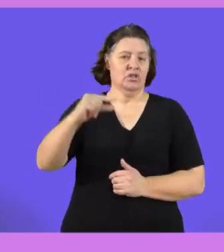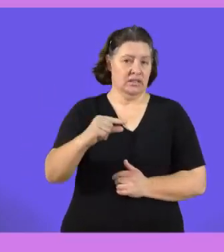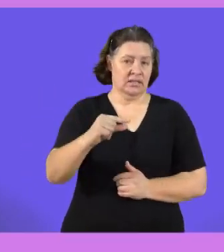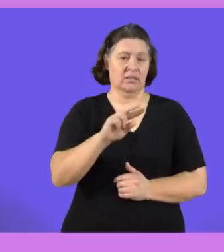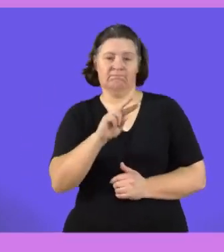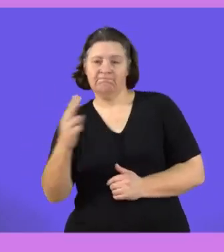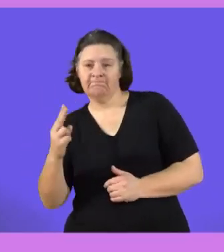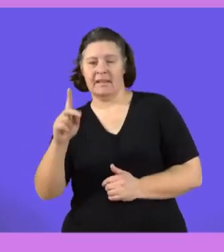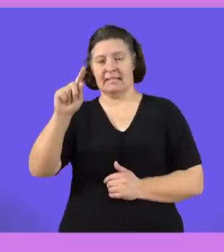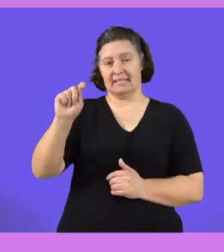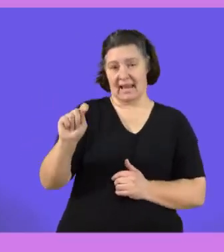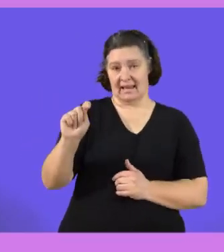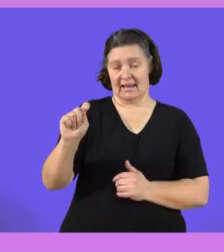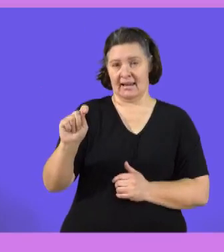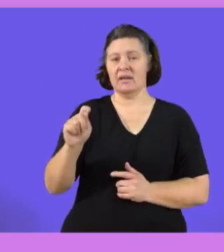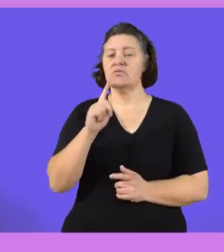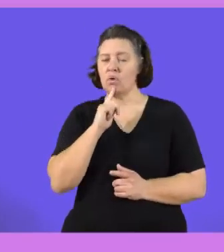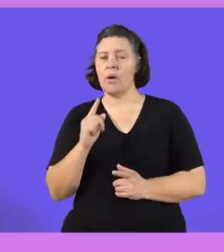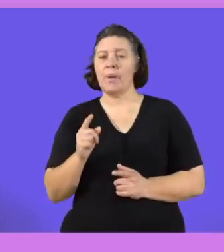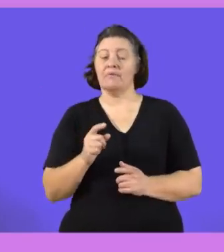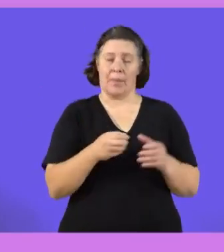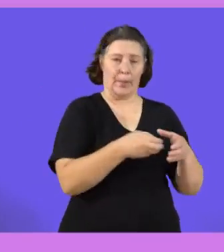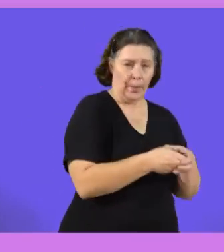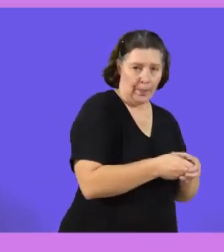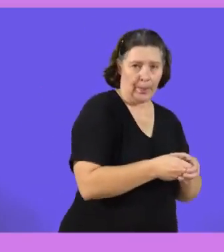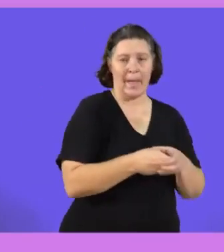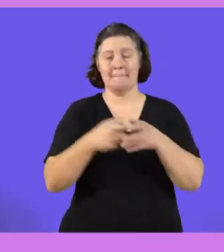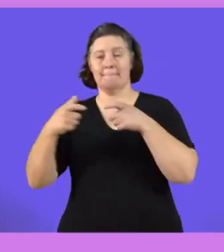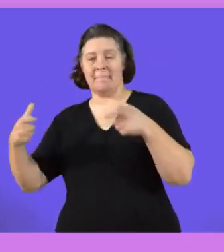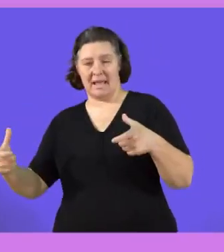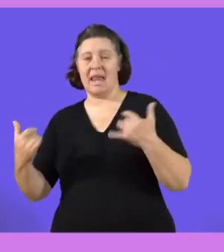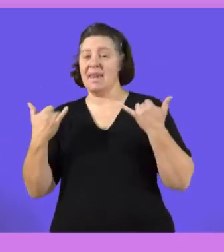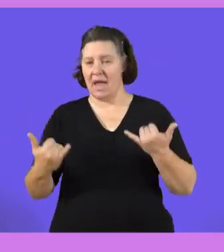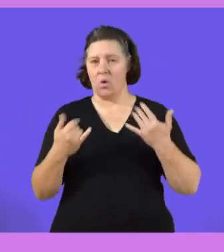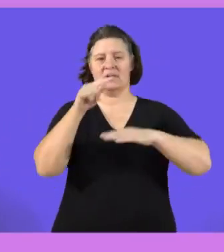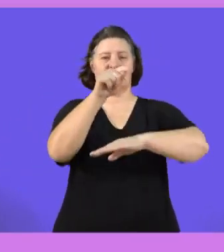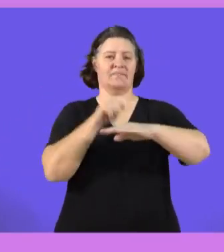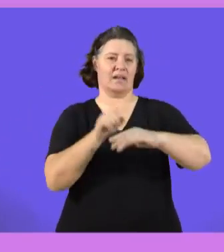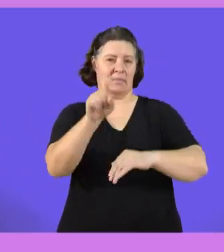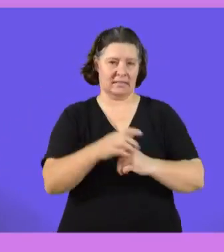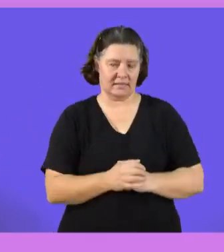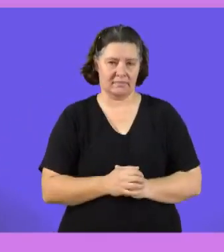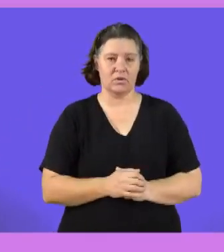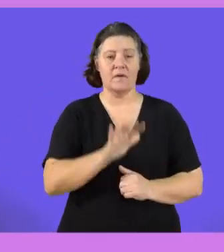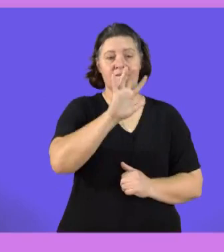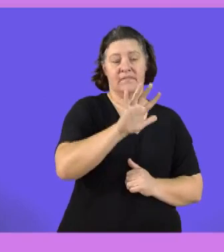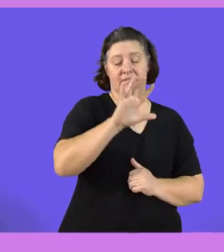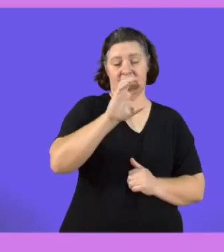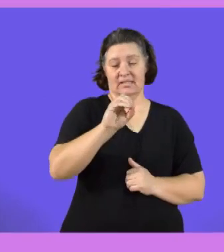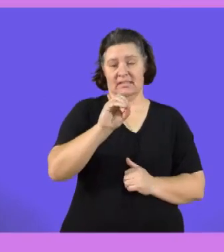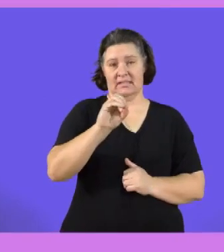must convert that to tons, right? So in this case, it's small to big, so therefore I will have to divide. So I'll take my